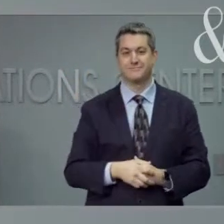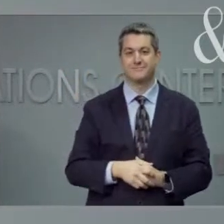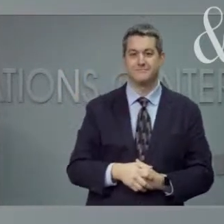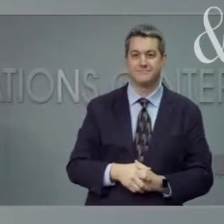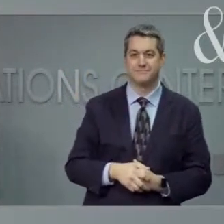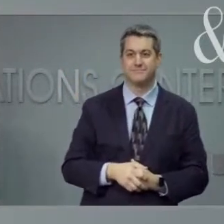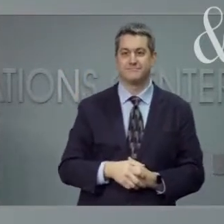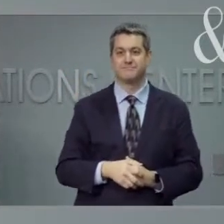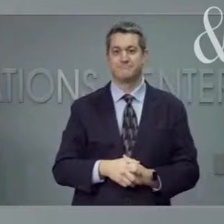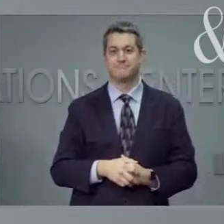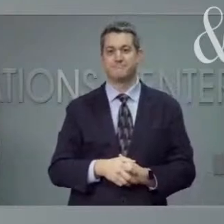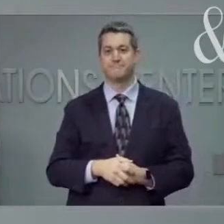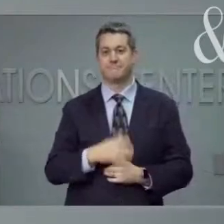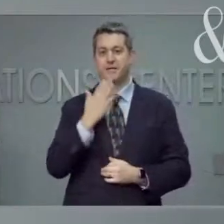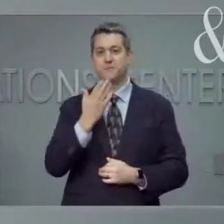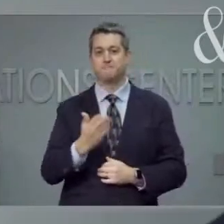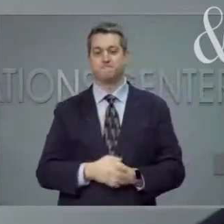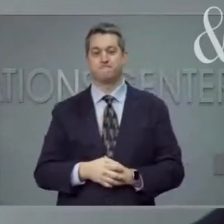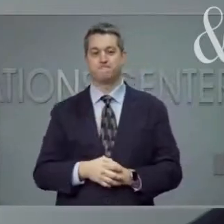Thank you.